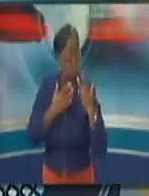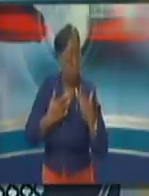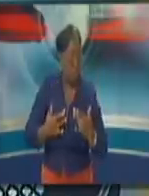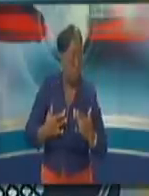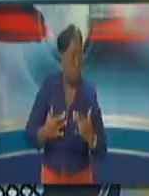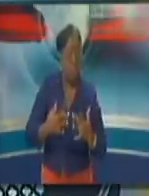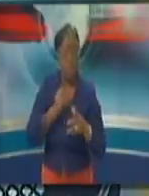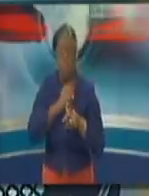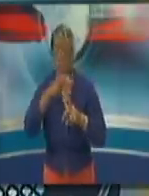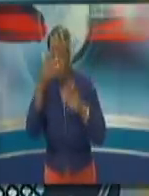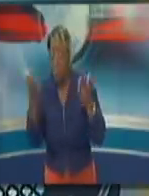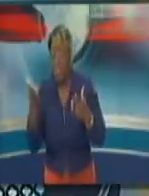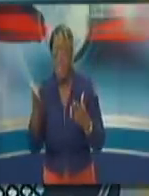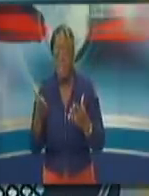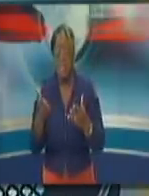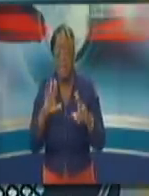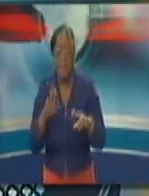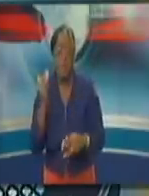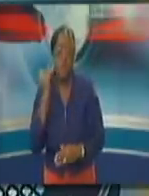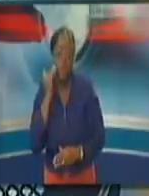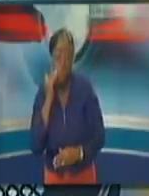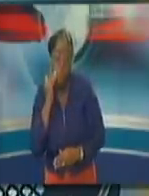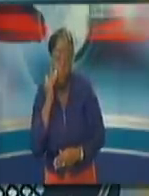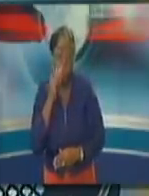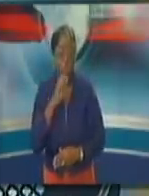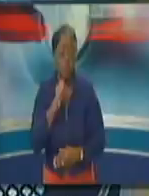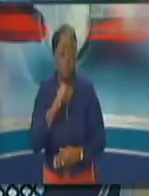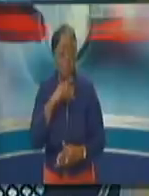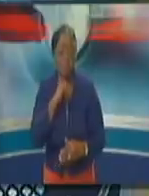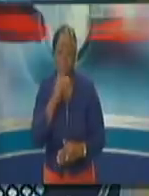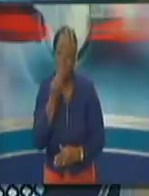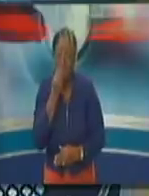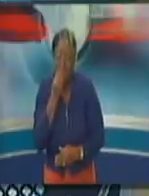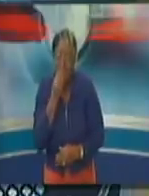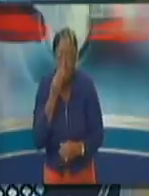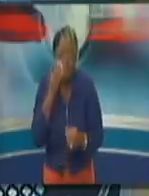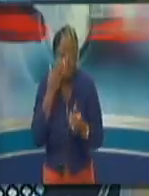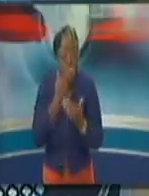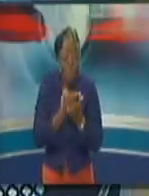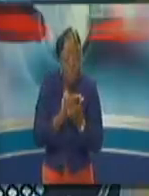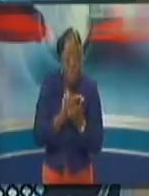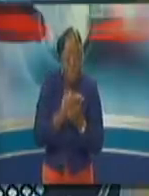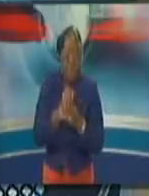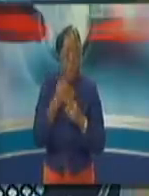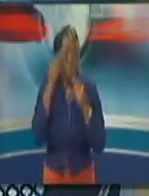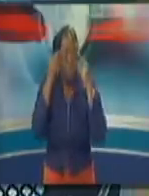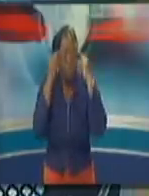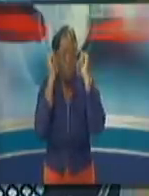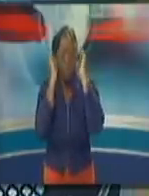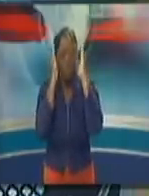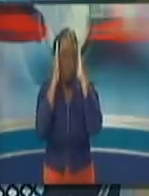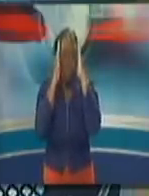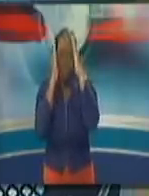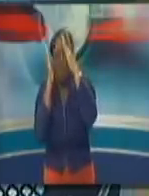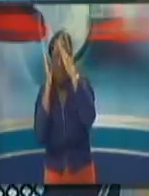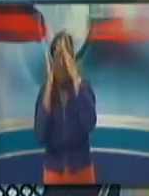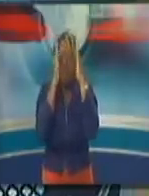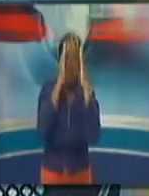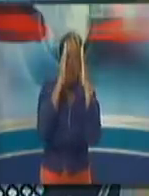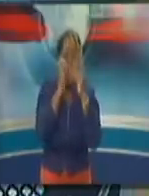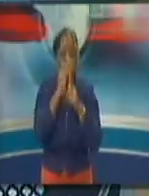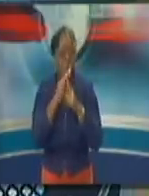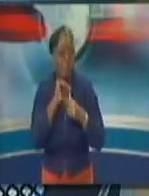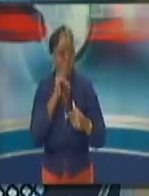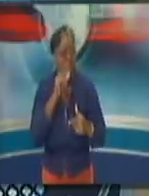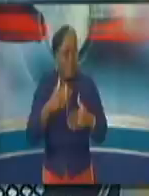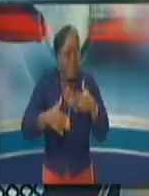that are happening with respect to your mood, the appetite changes, changes in concentration, changes in motivation in